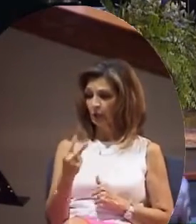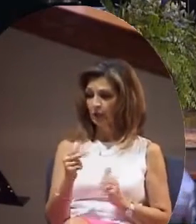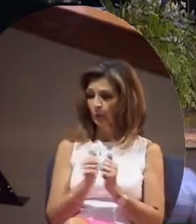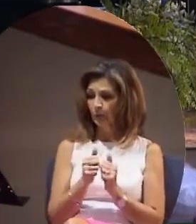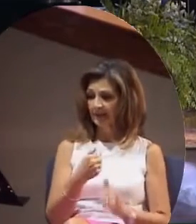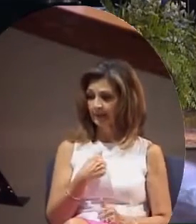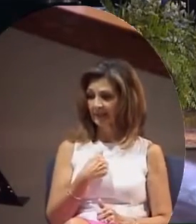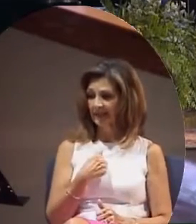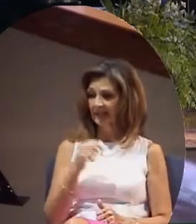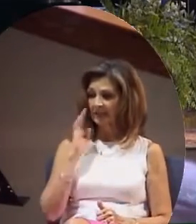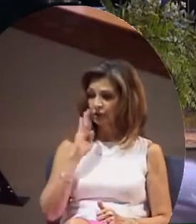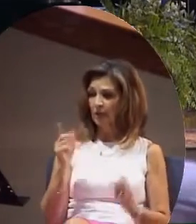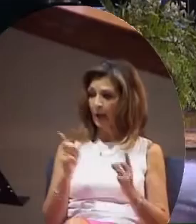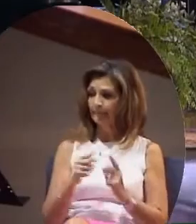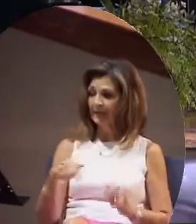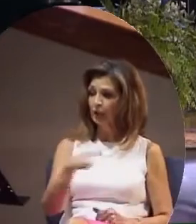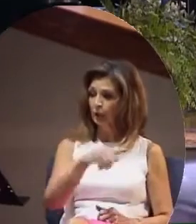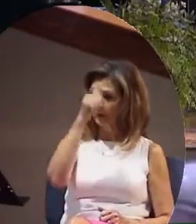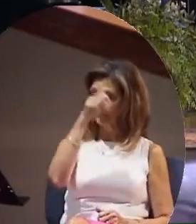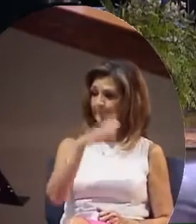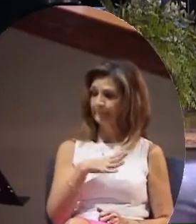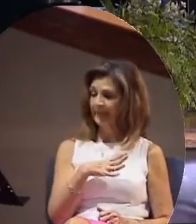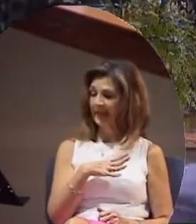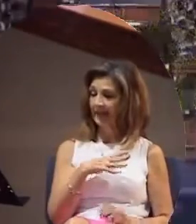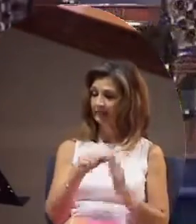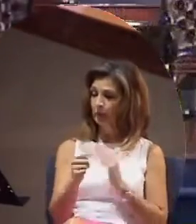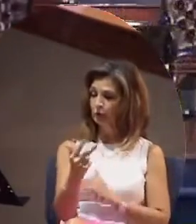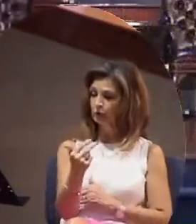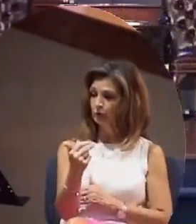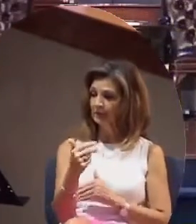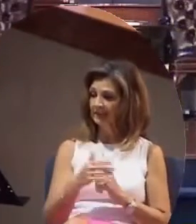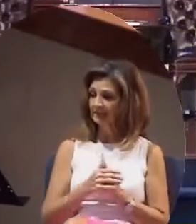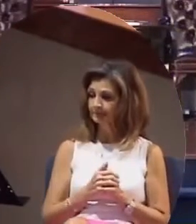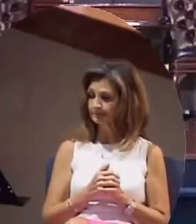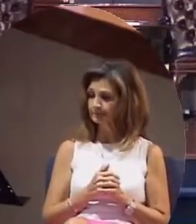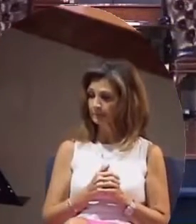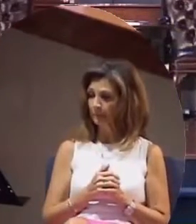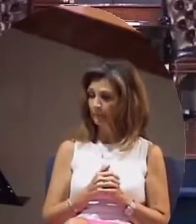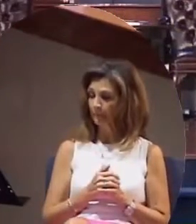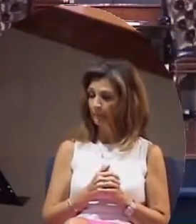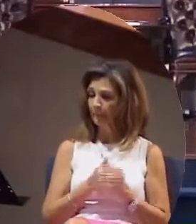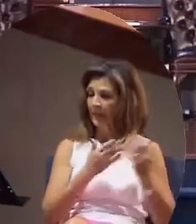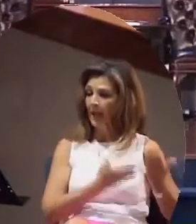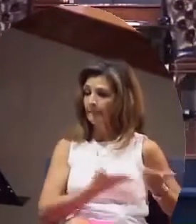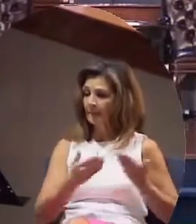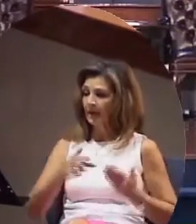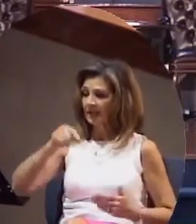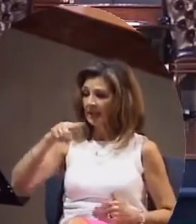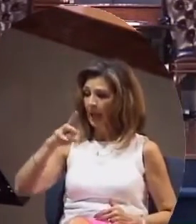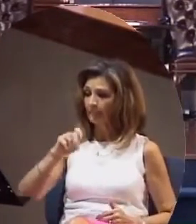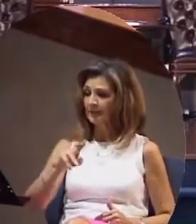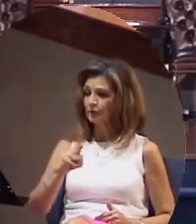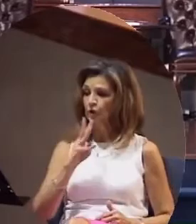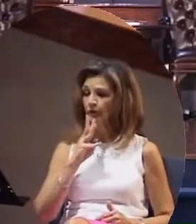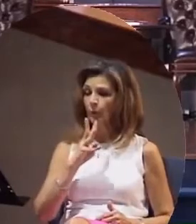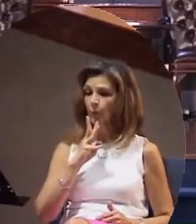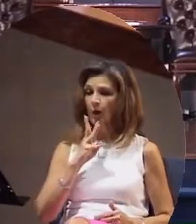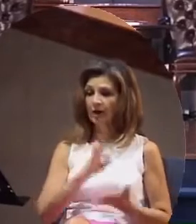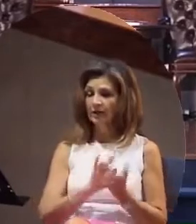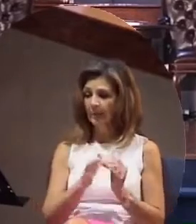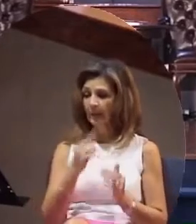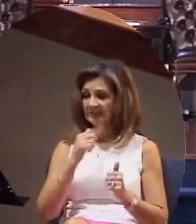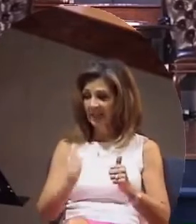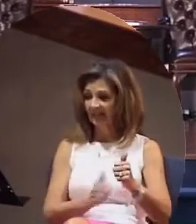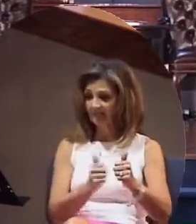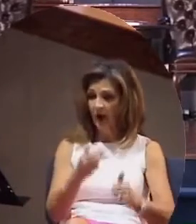with me. "Shall meet you a man," verse 13, "bearing a pitcher of water." The Bible says, follow